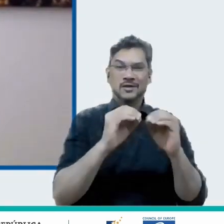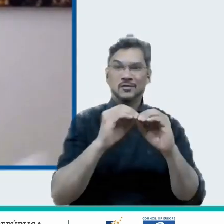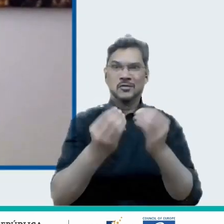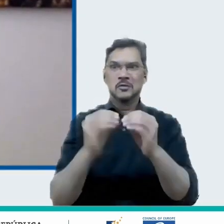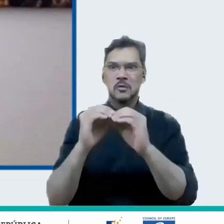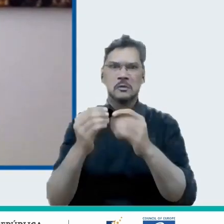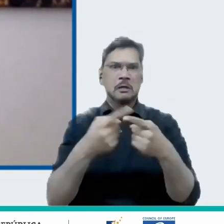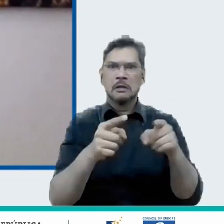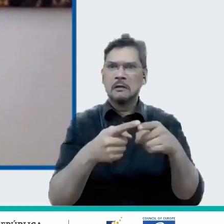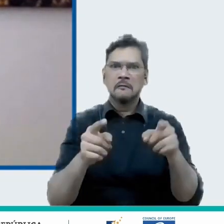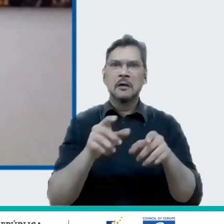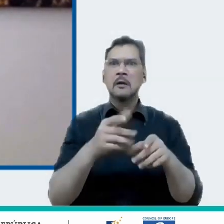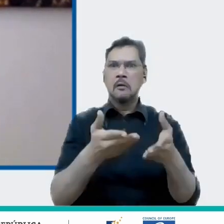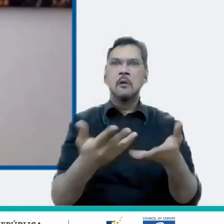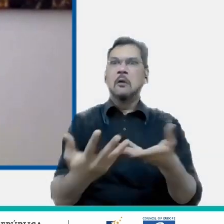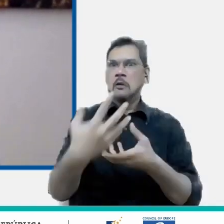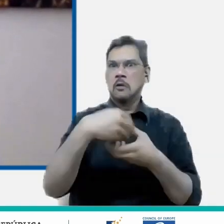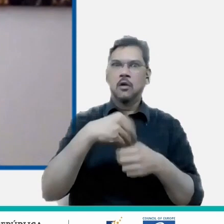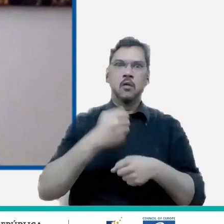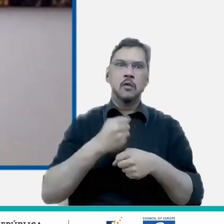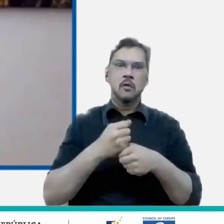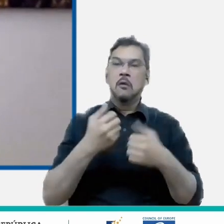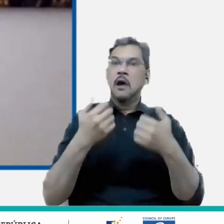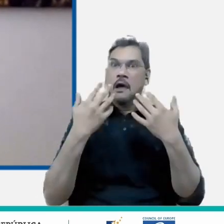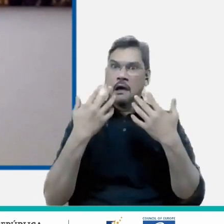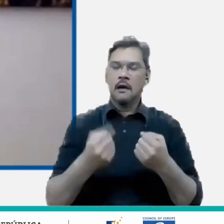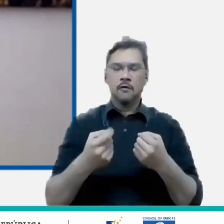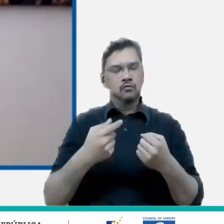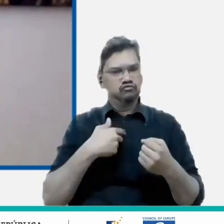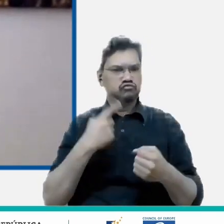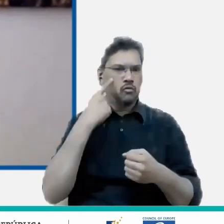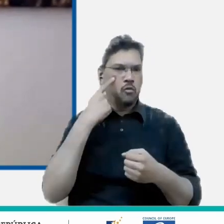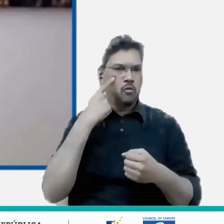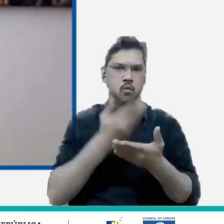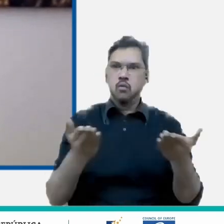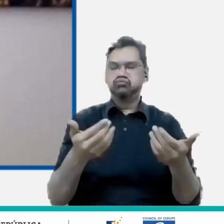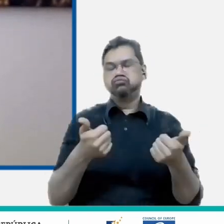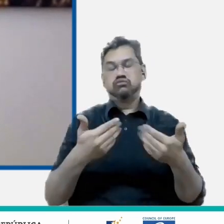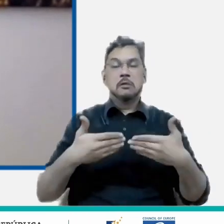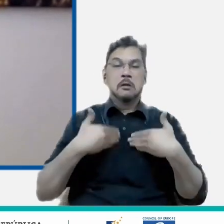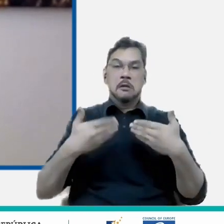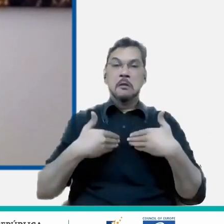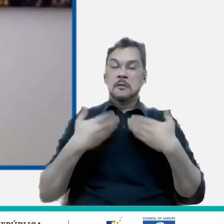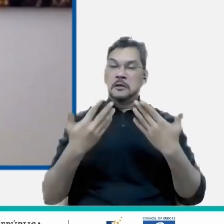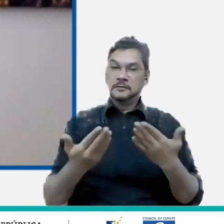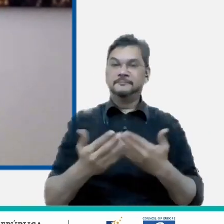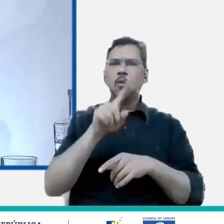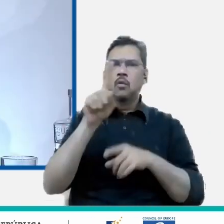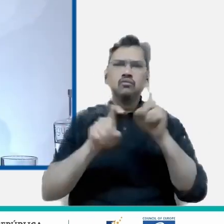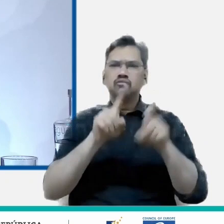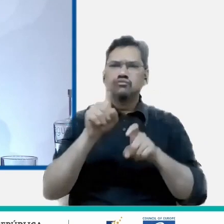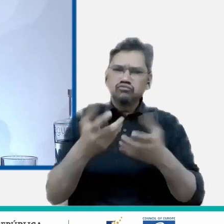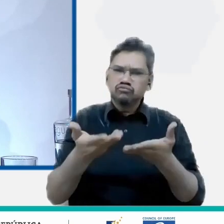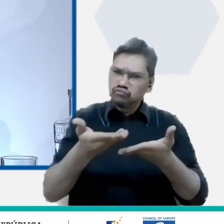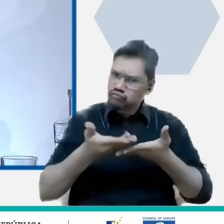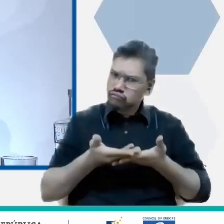very helpful to in this regard. So thank you so much. I'll put the full stop here, and I'm ready to answer the questions if there are.